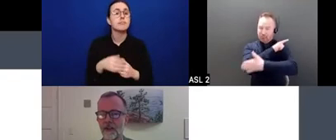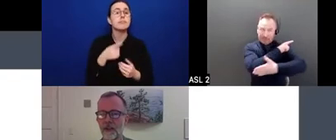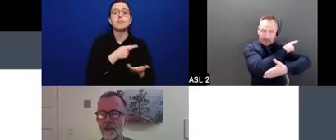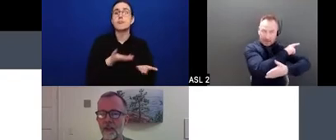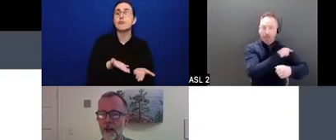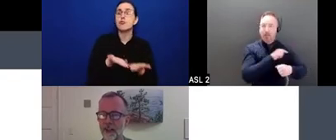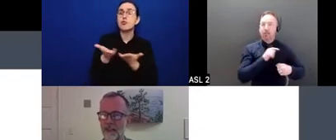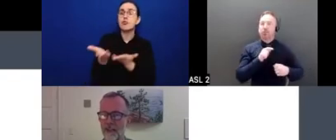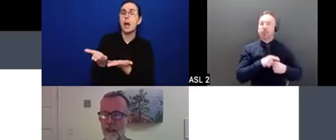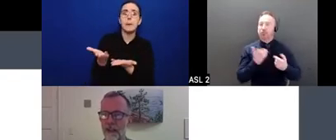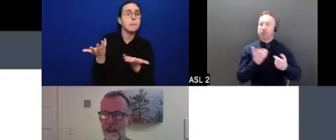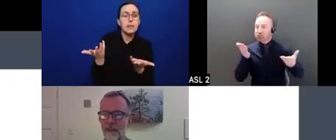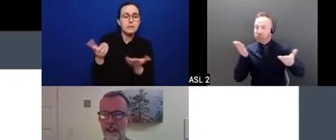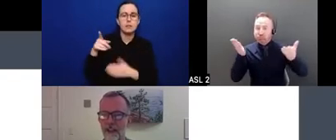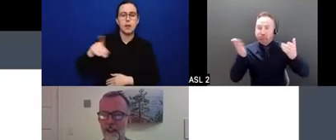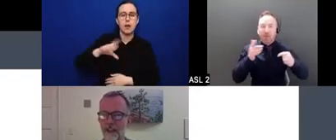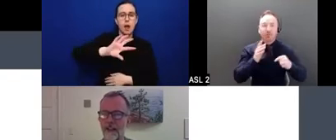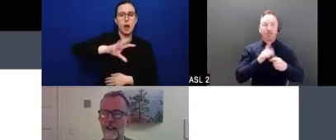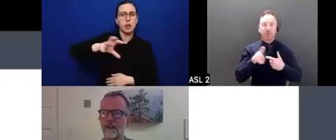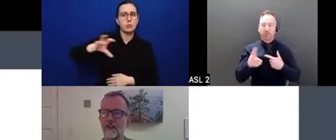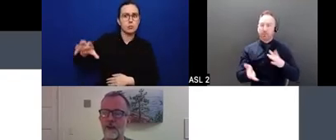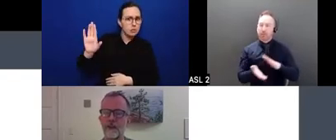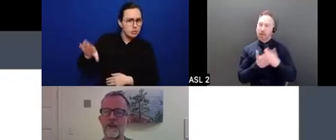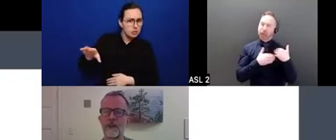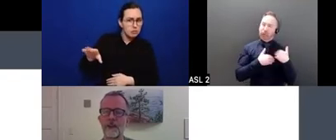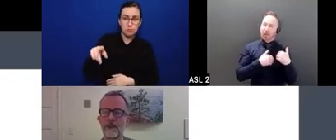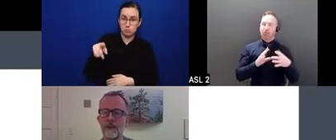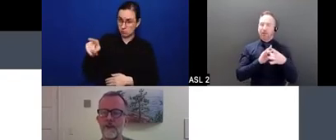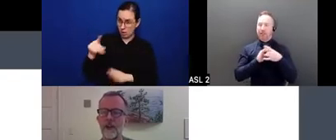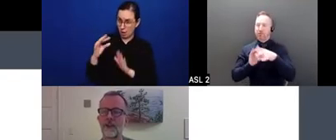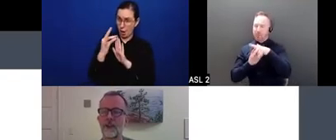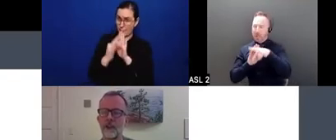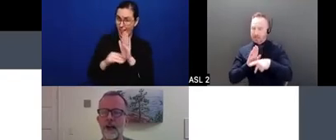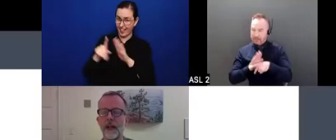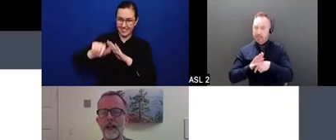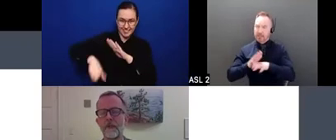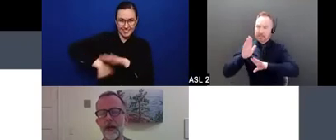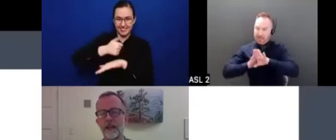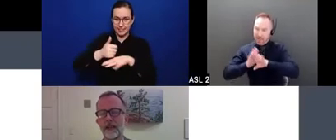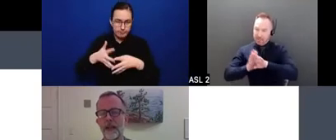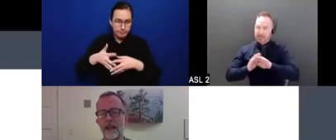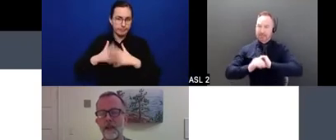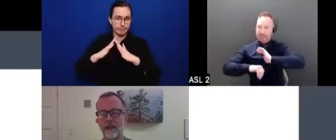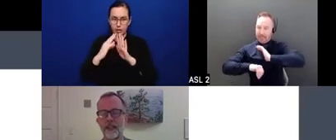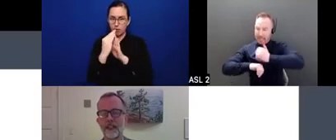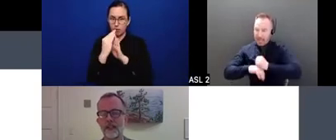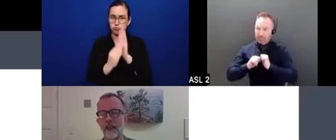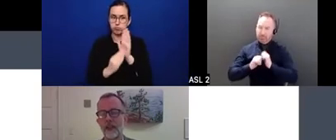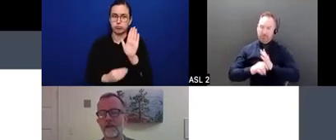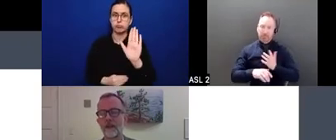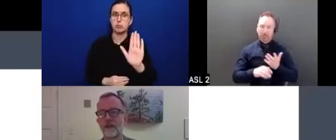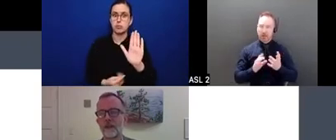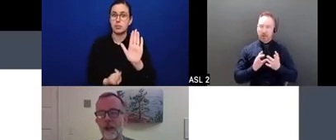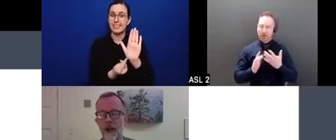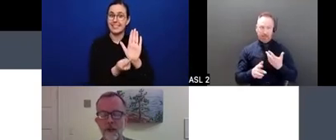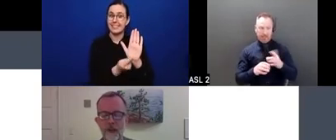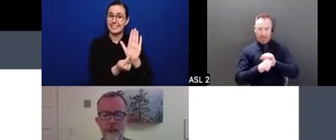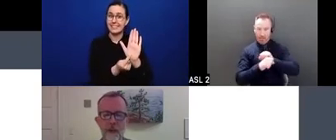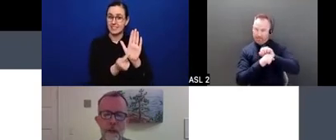to be responsive in their policymaking in terms of the differential impact that COVID-19 would have on